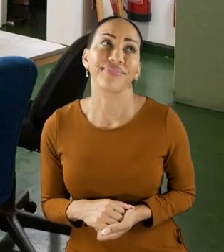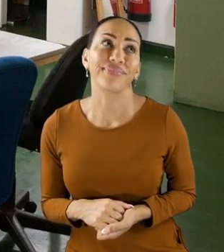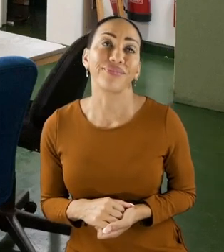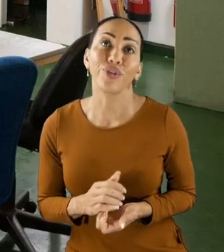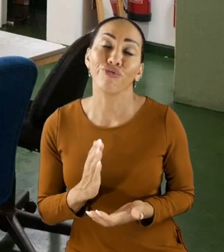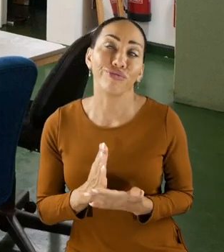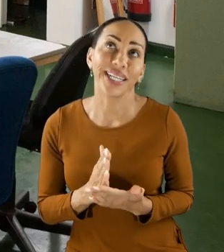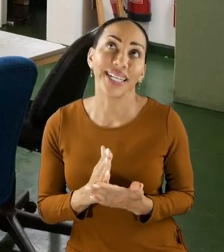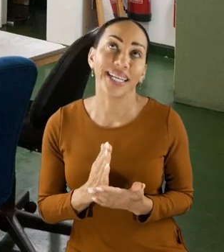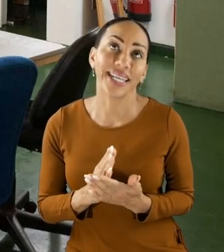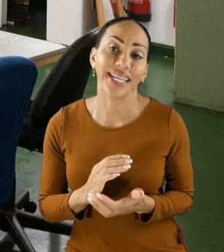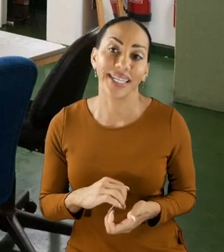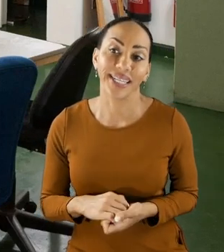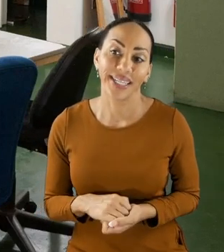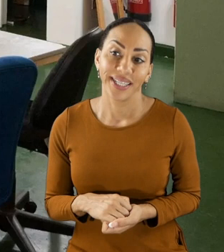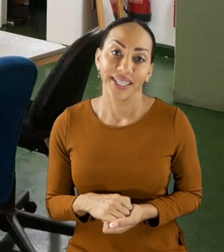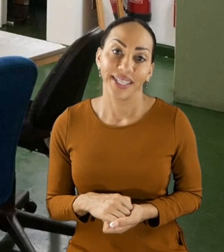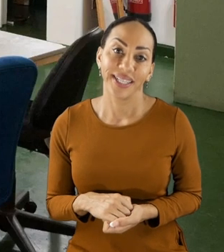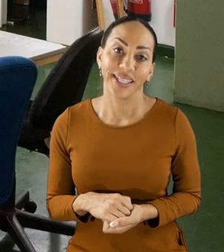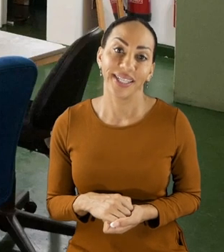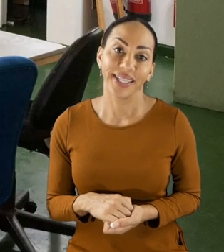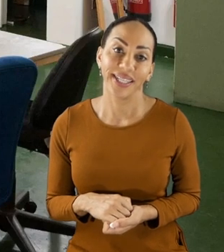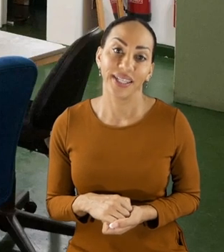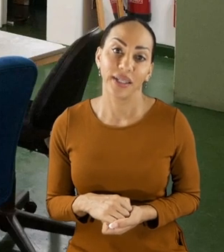But I don't want that to really,